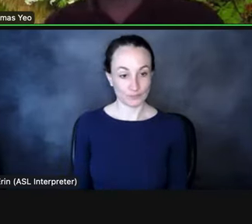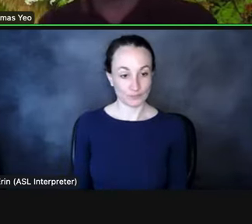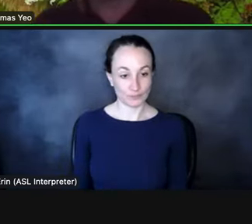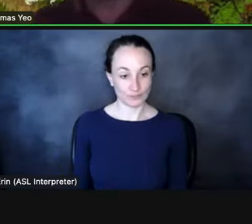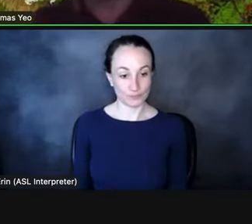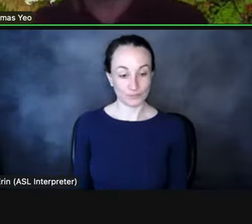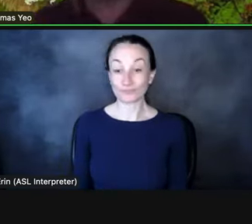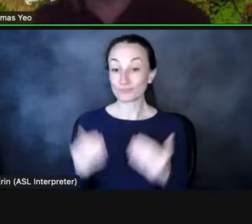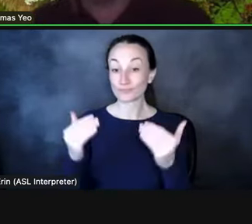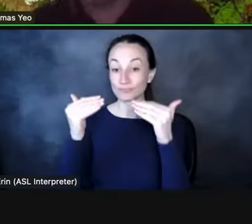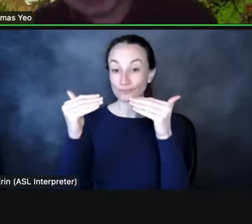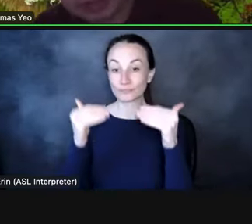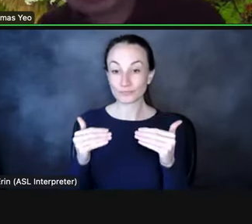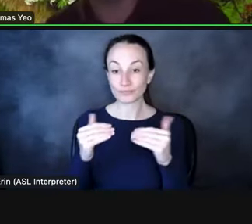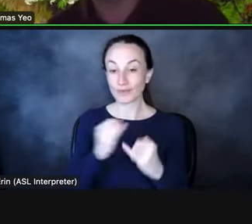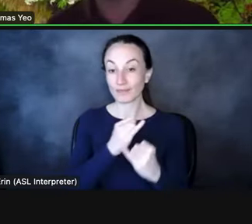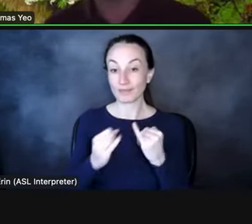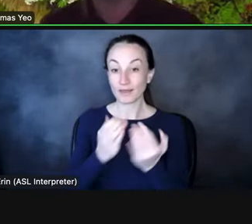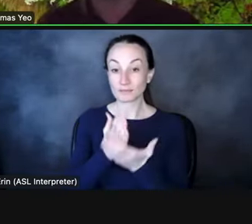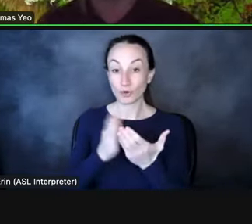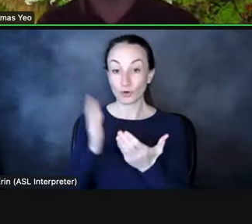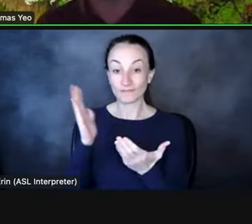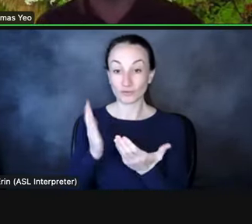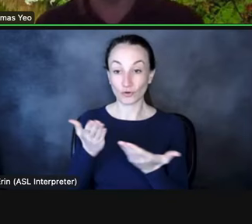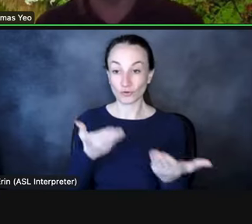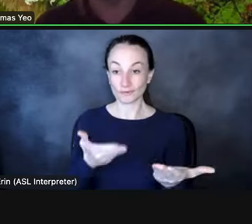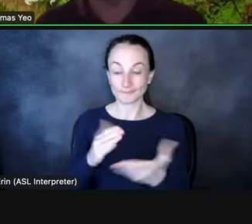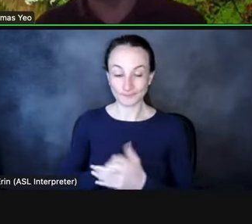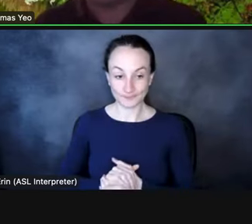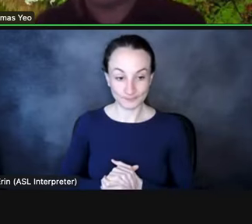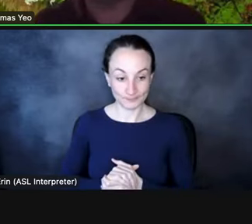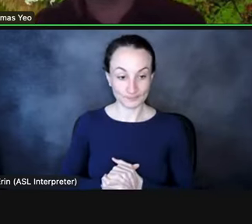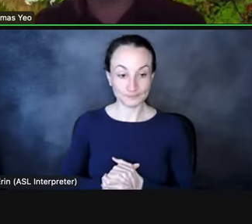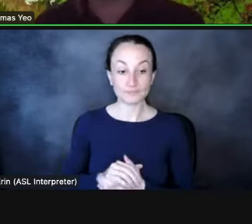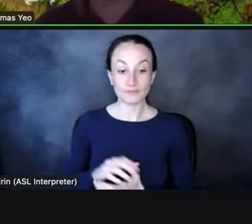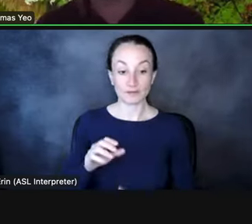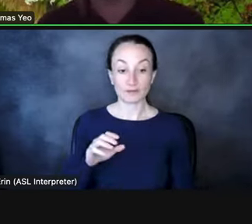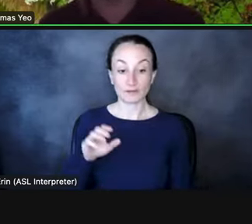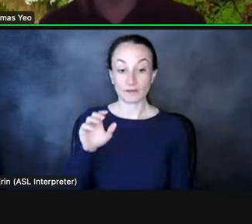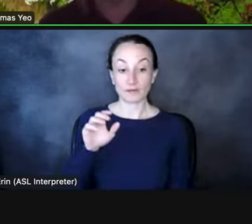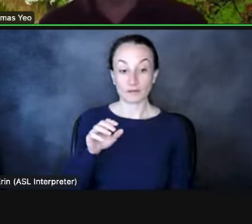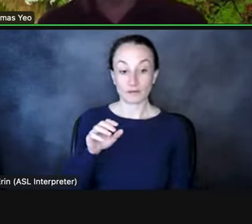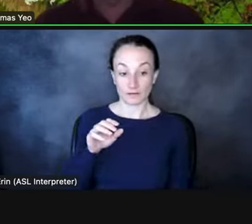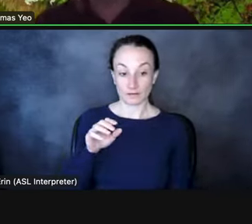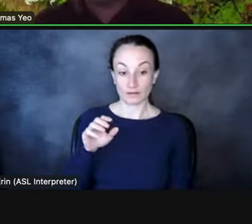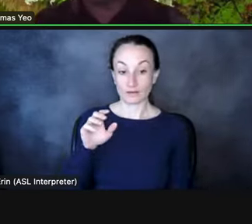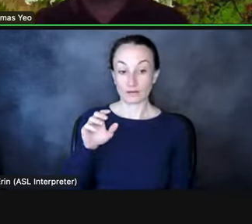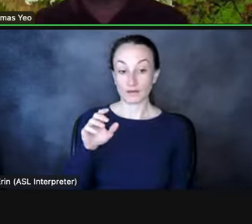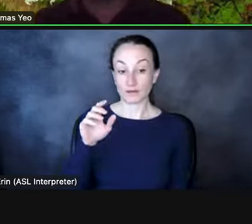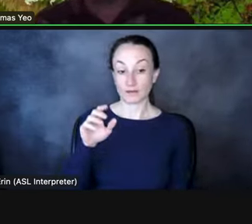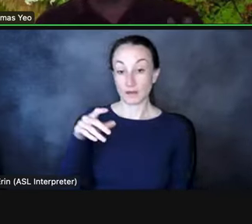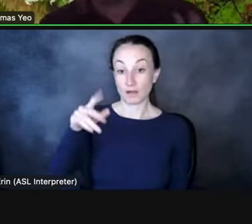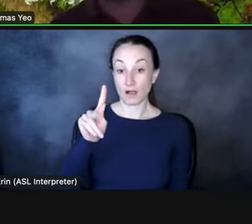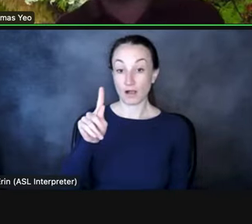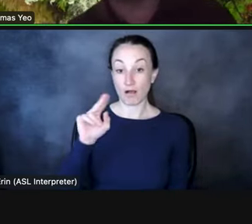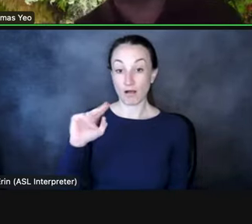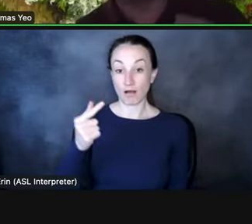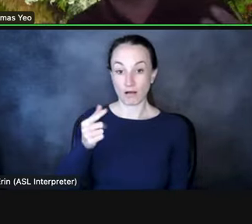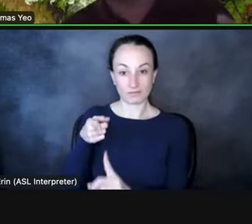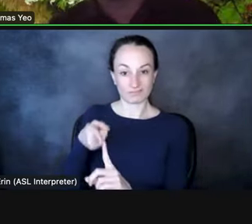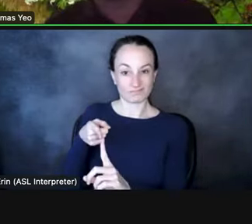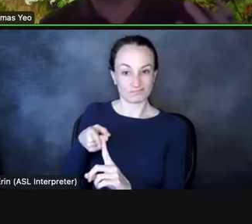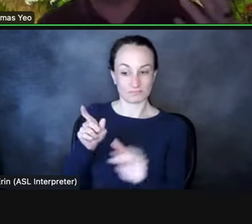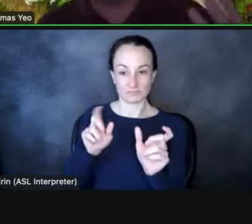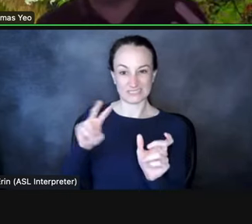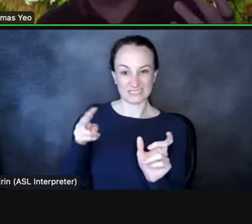Let us move on to the last part of the talk. Xiaolu and Peng did all the work. So far in this talk, I